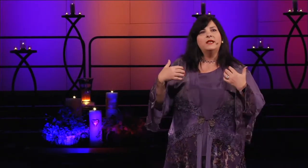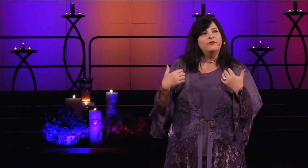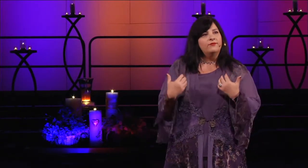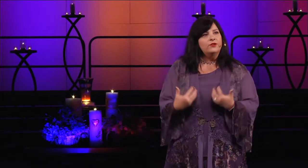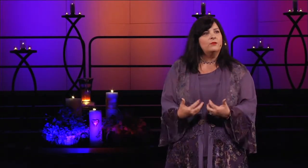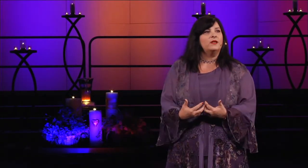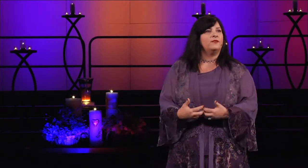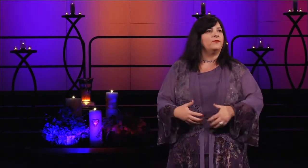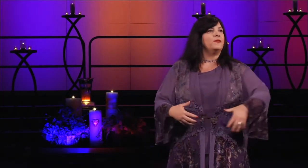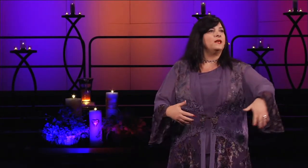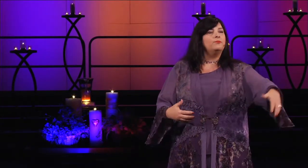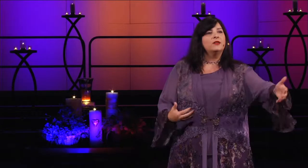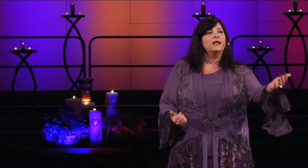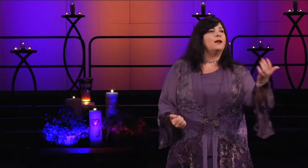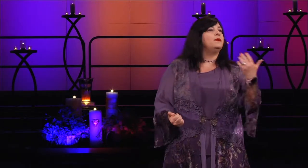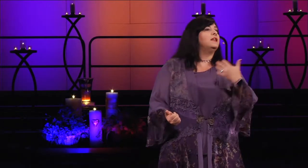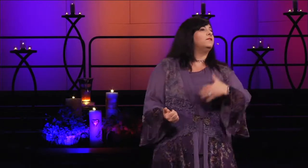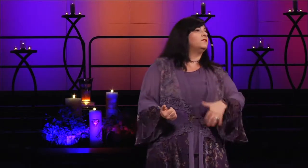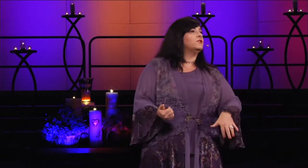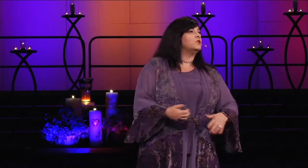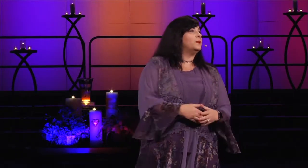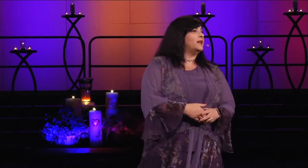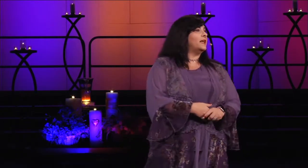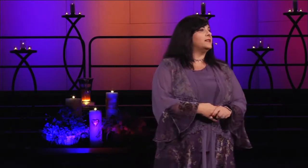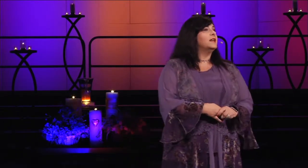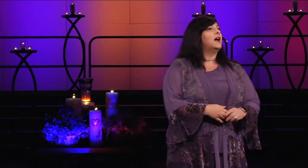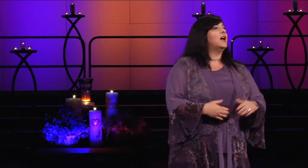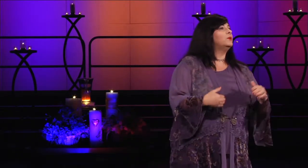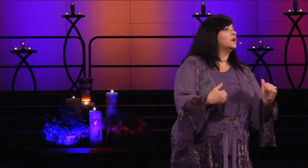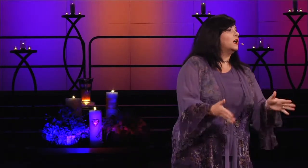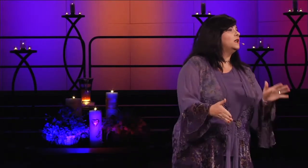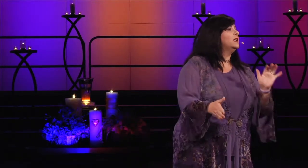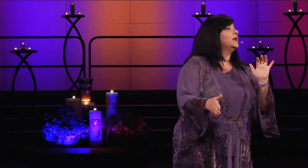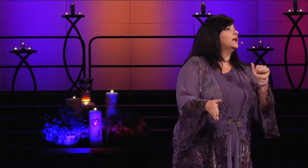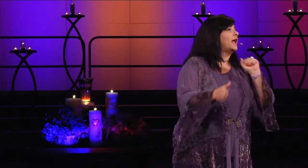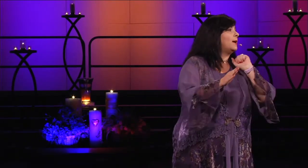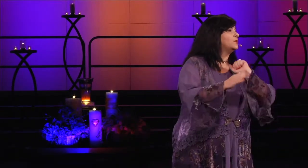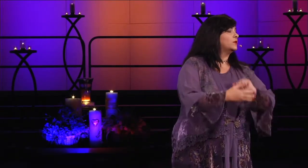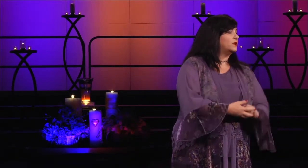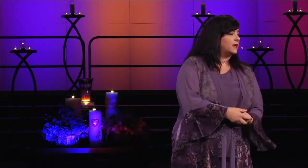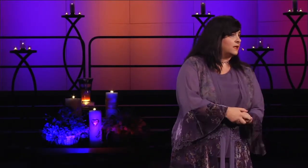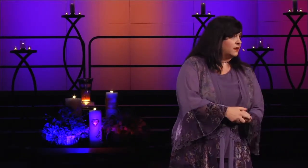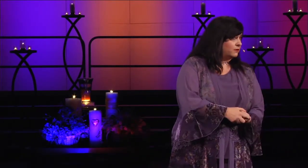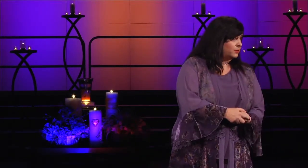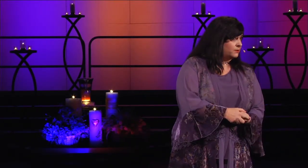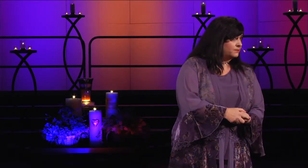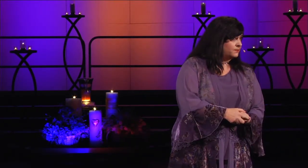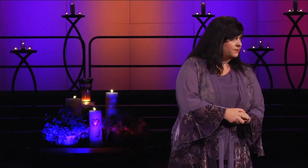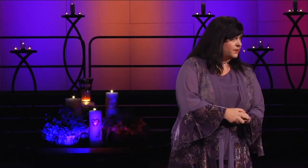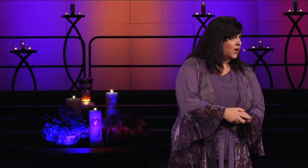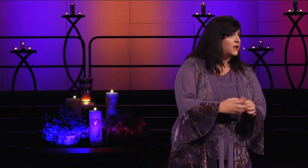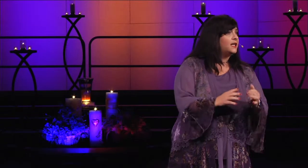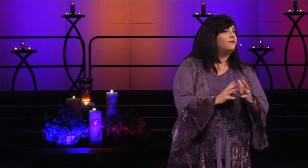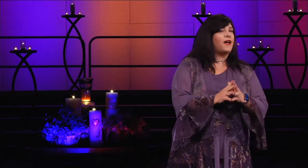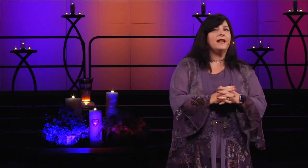because I believed firmly from the input that I'd been given for so many days, I was ugly and absolutely unlovable. Ugly, fat,